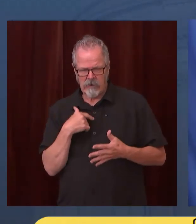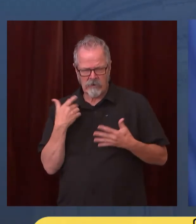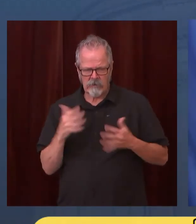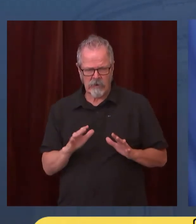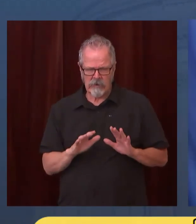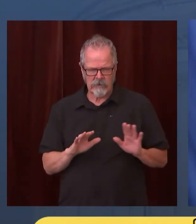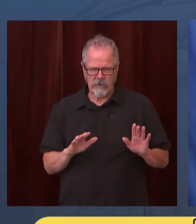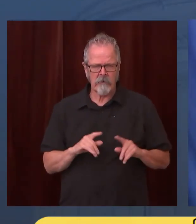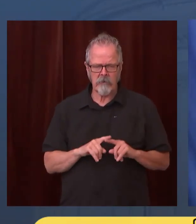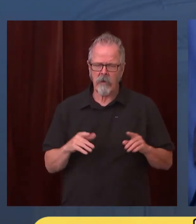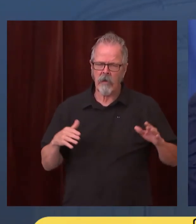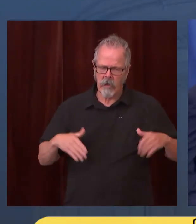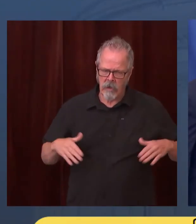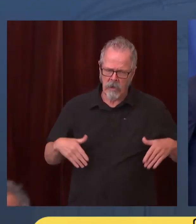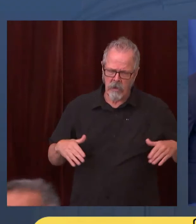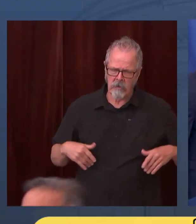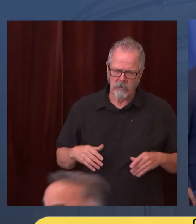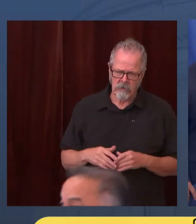Governor, did you want to?